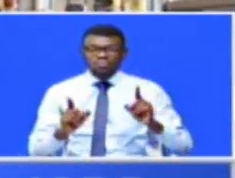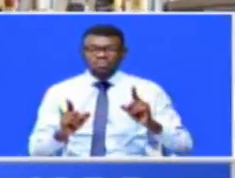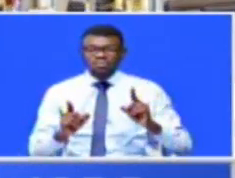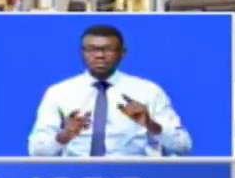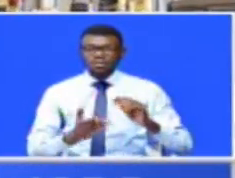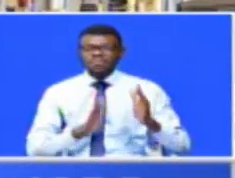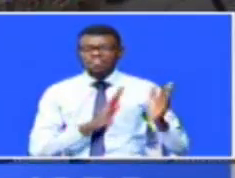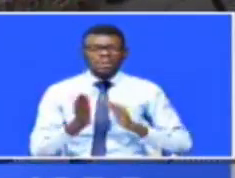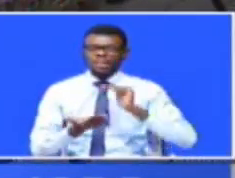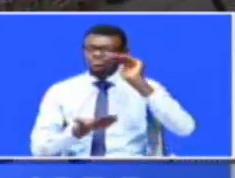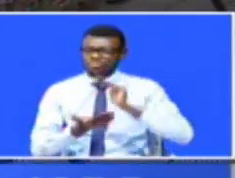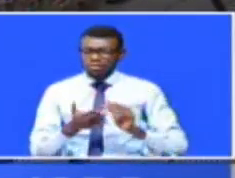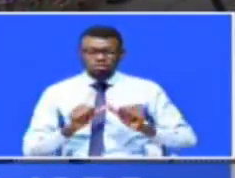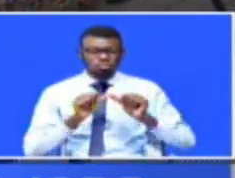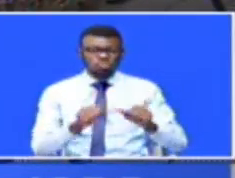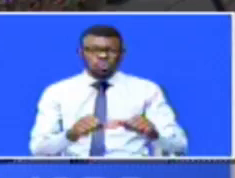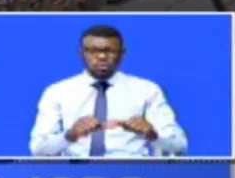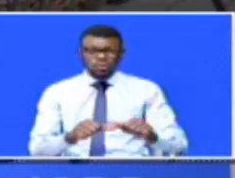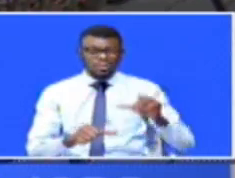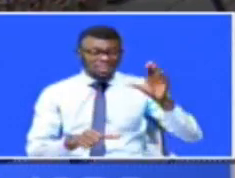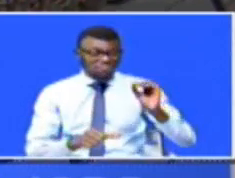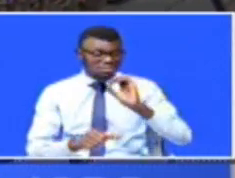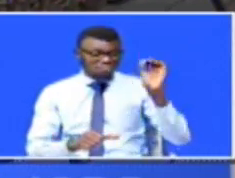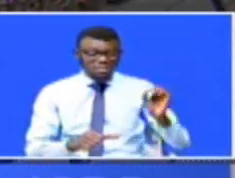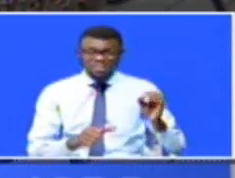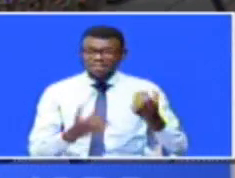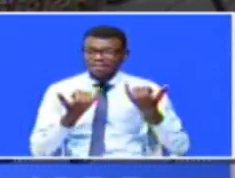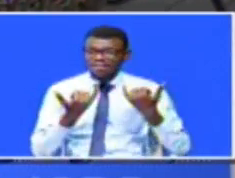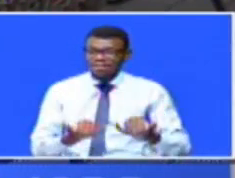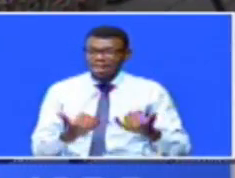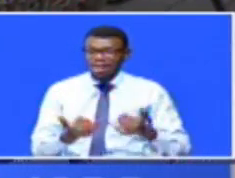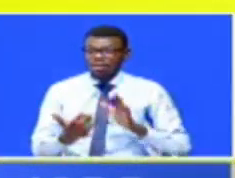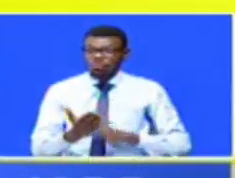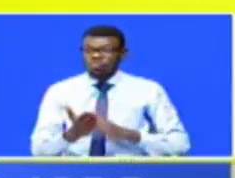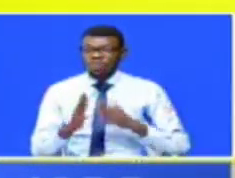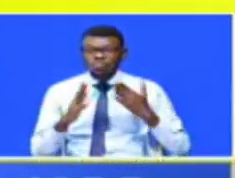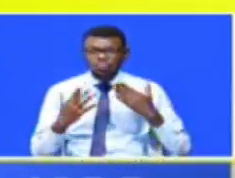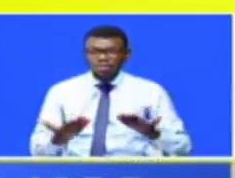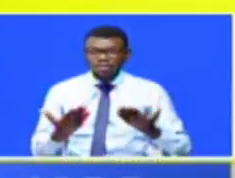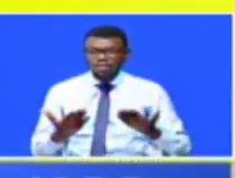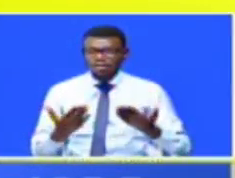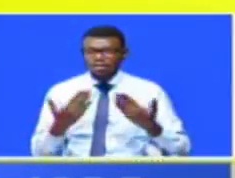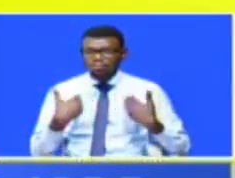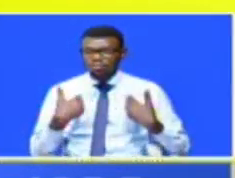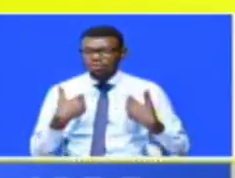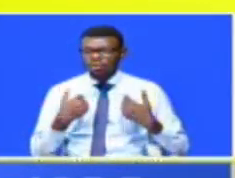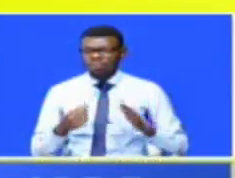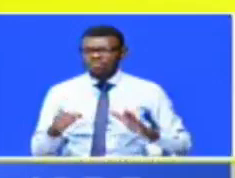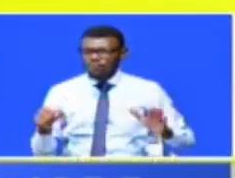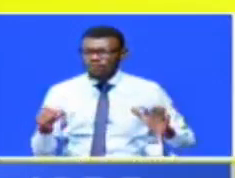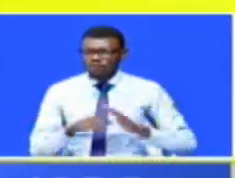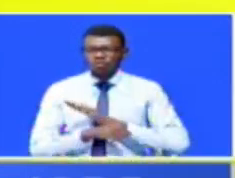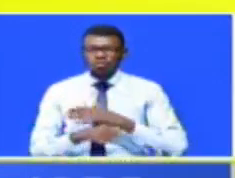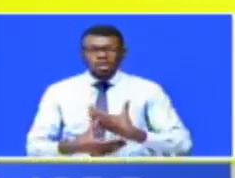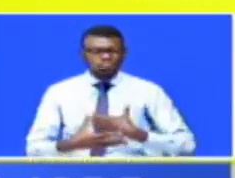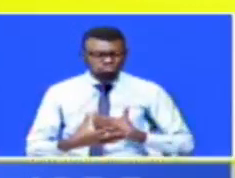downwards. What happens is that now, instead of the 50%, now we are recommending that people take full and paid leave, and